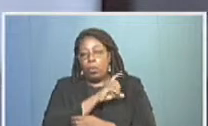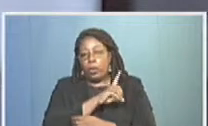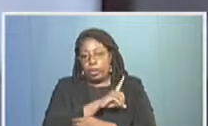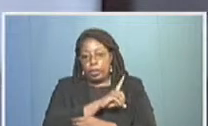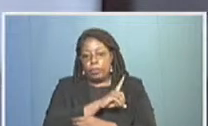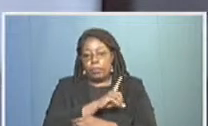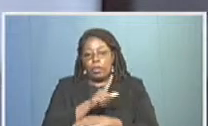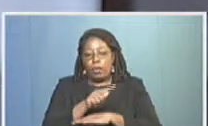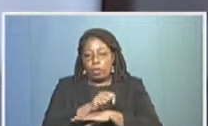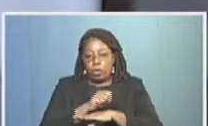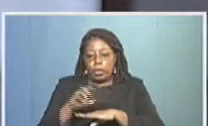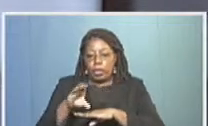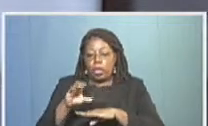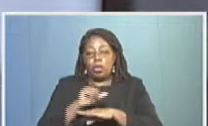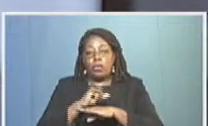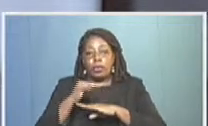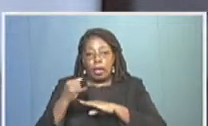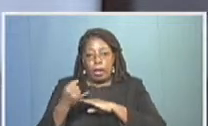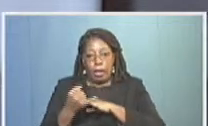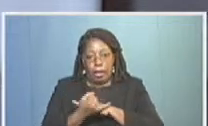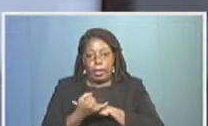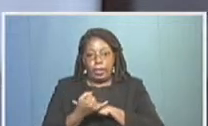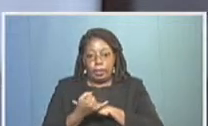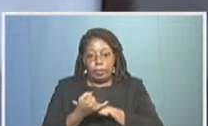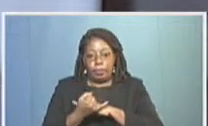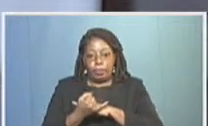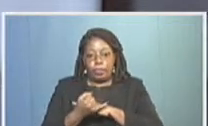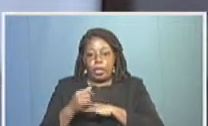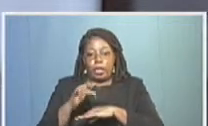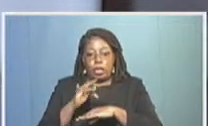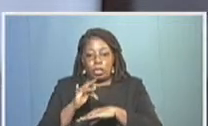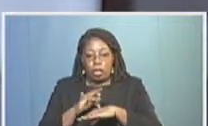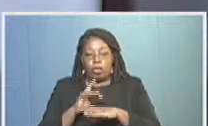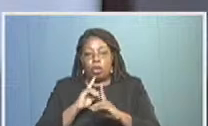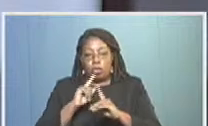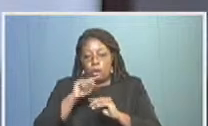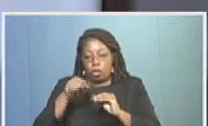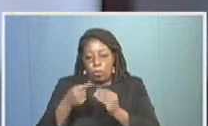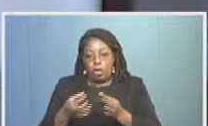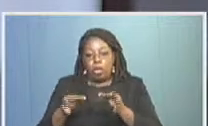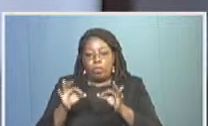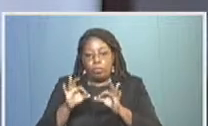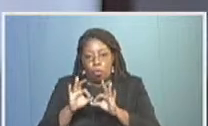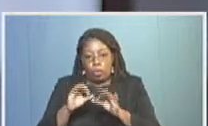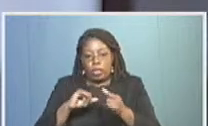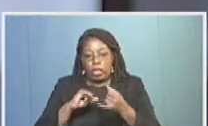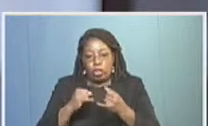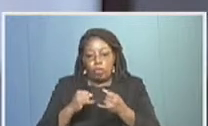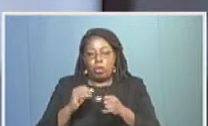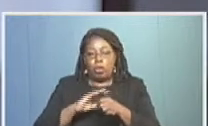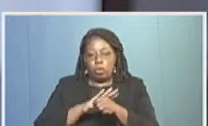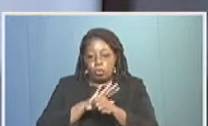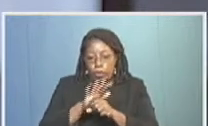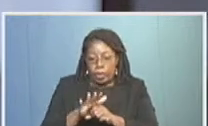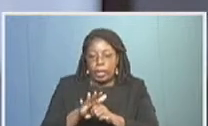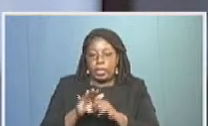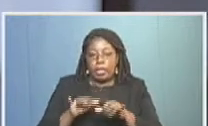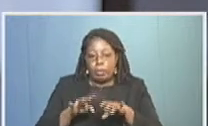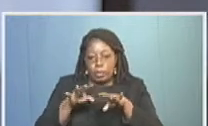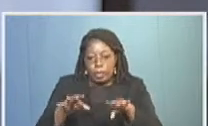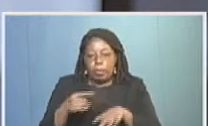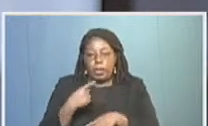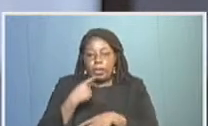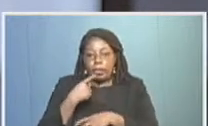and the Turks and Caicos Islands, who in his charge touched on a number of pressing national issues, most notably the COVID-19 pandemic, urging